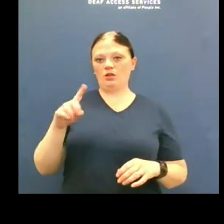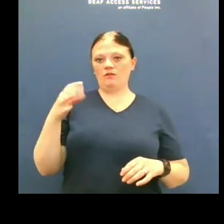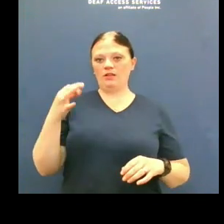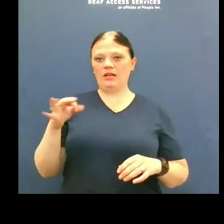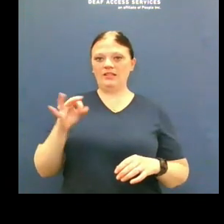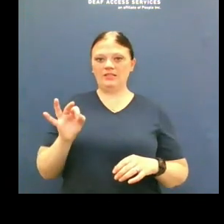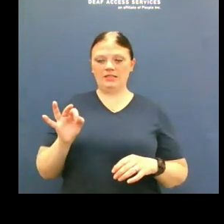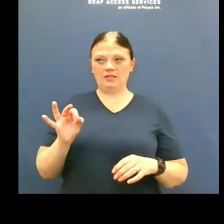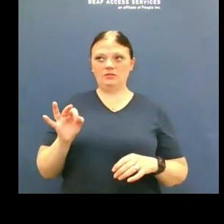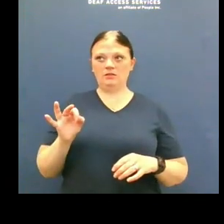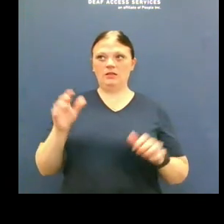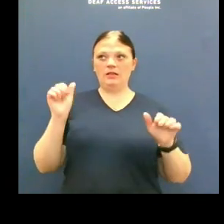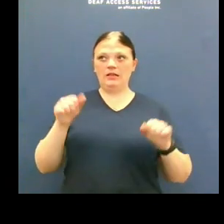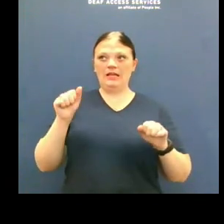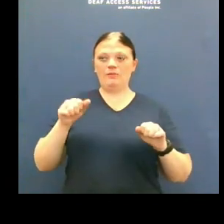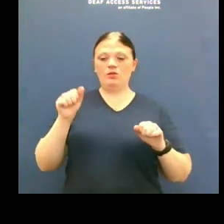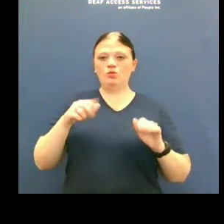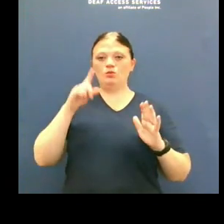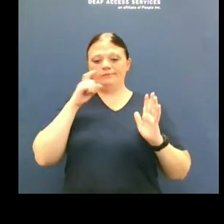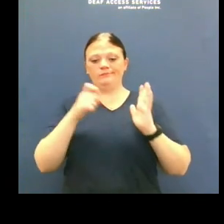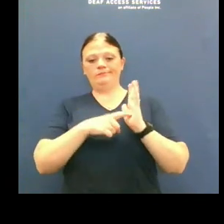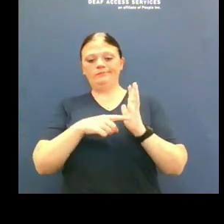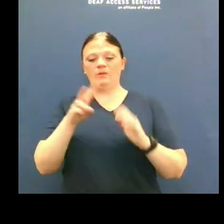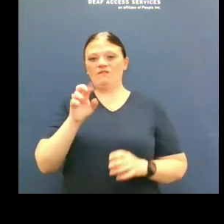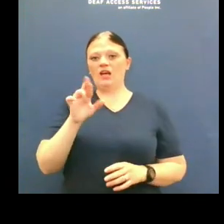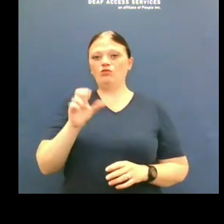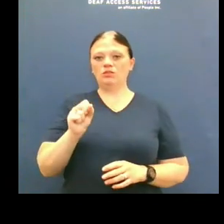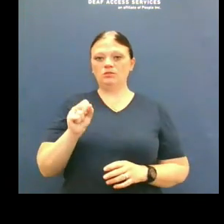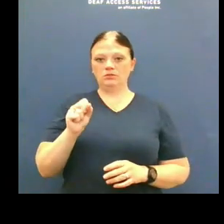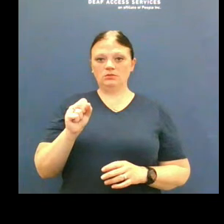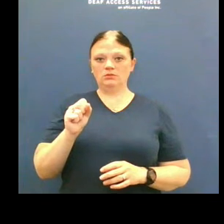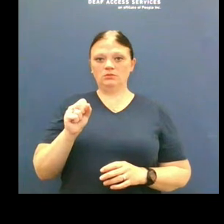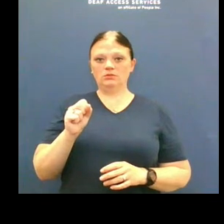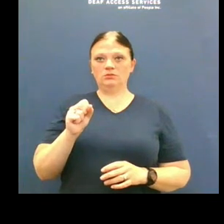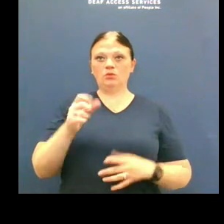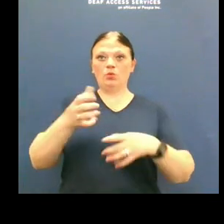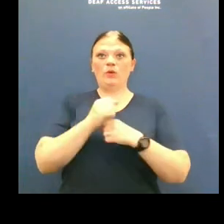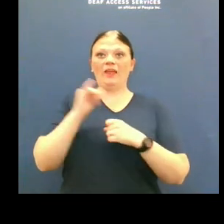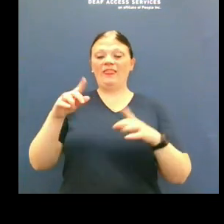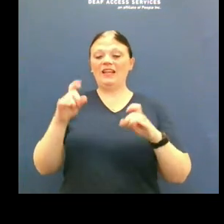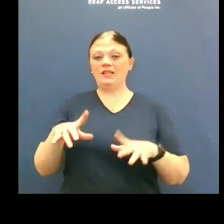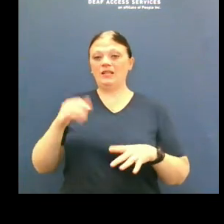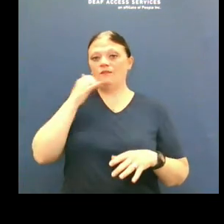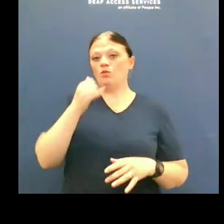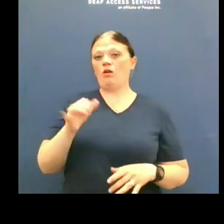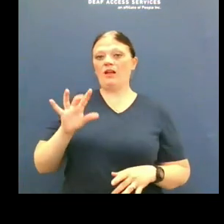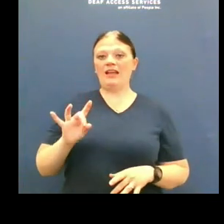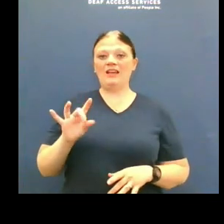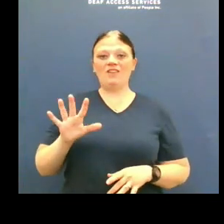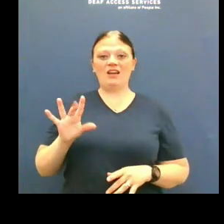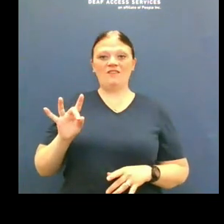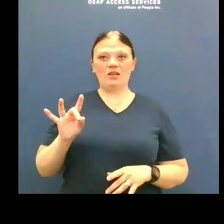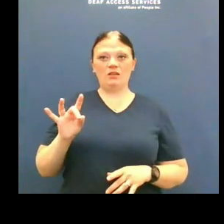detect a virus. So in order to get that test, you have to call